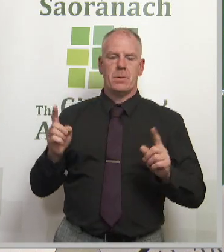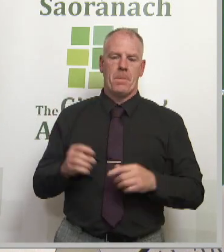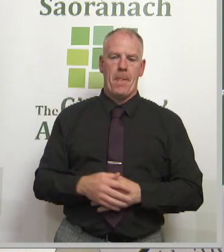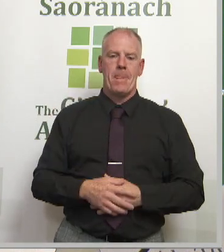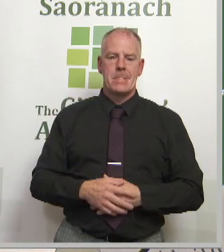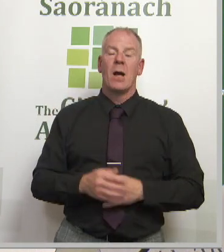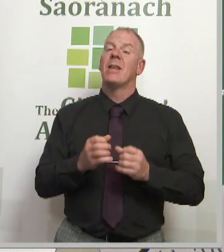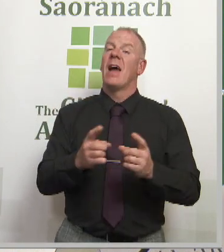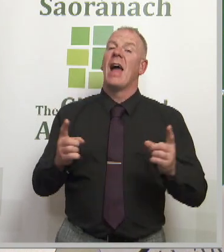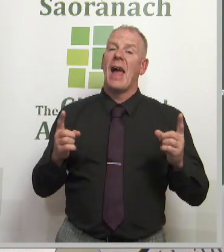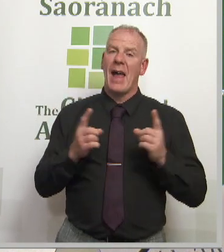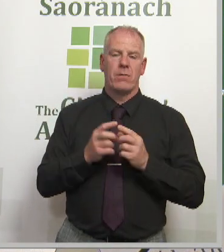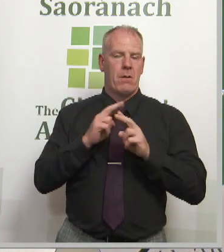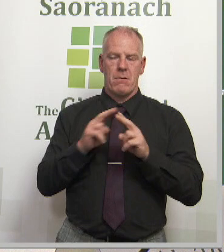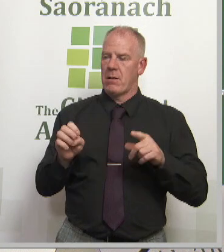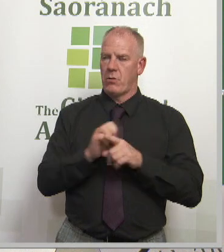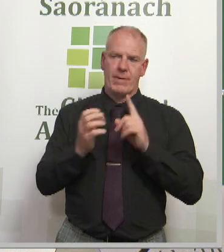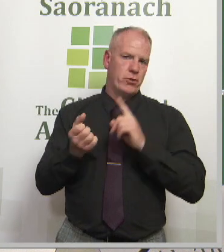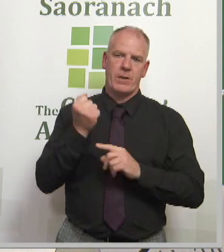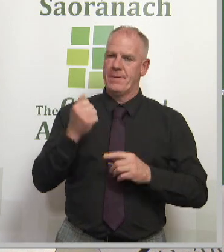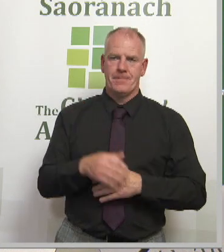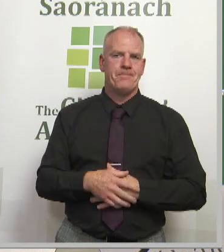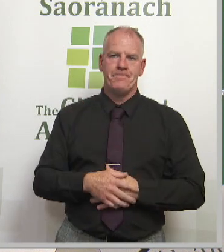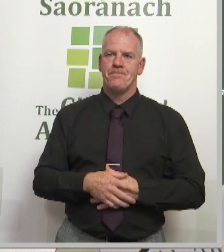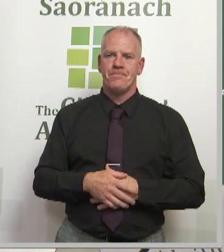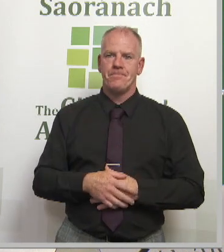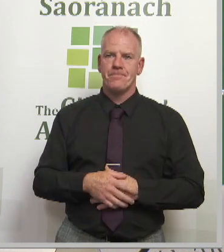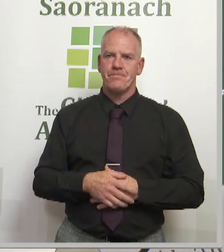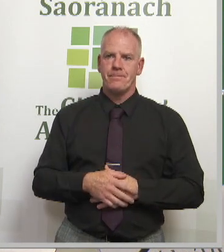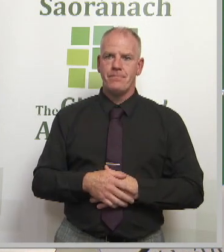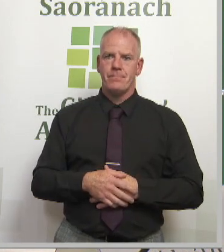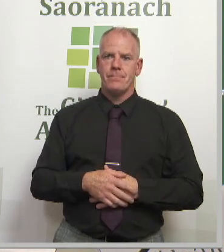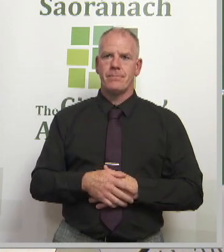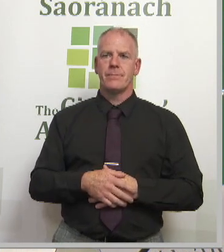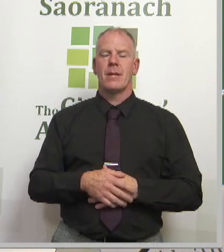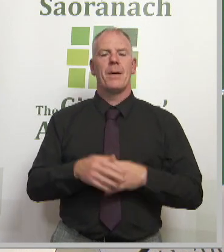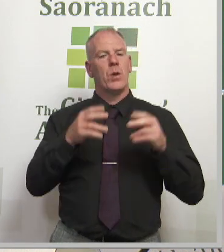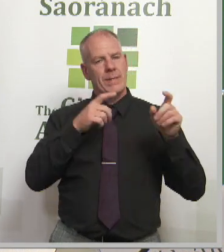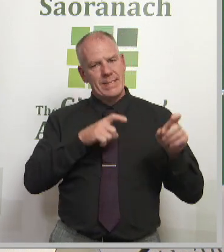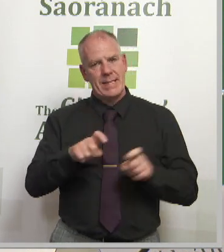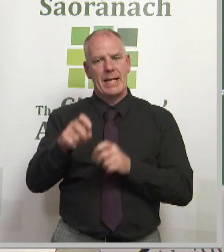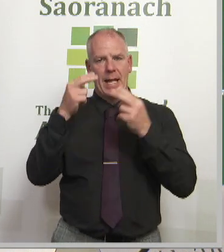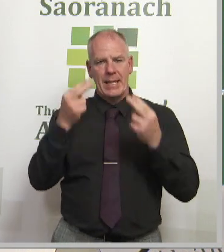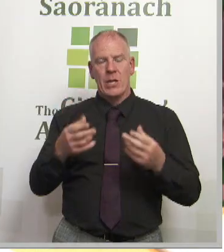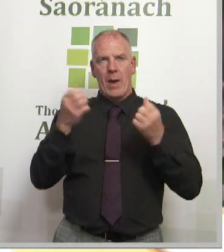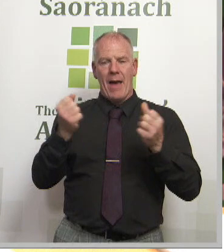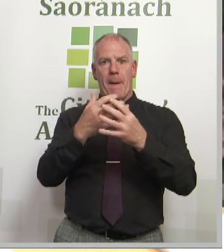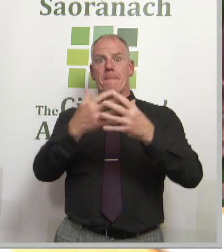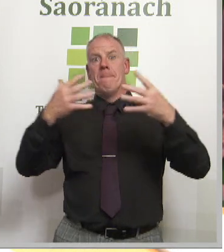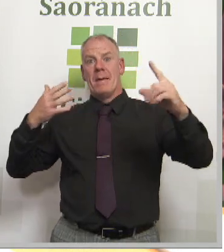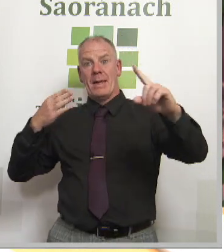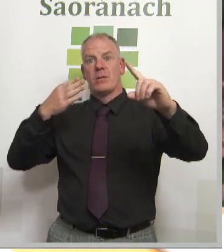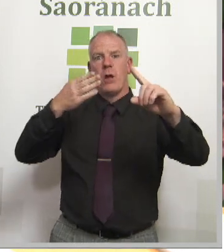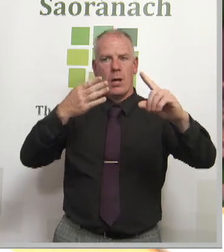and everybody falls short on that. But you still need ambitious targets to drive the